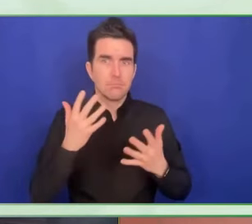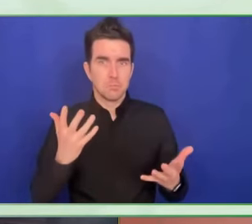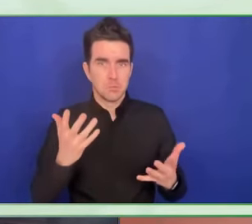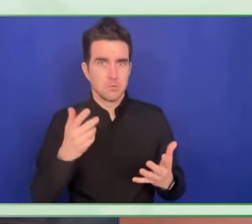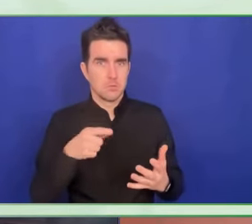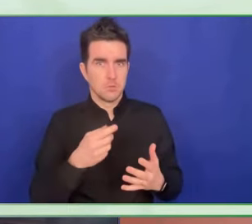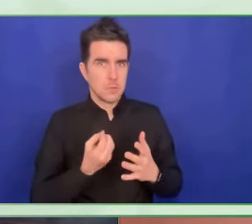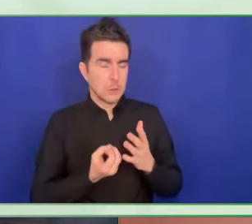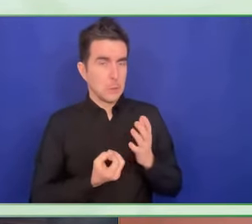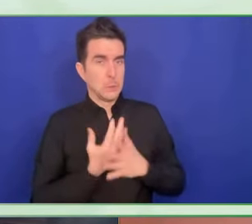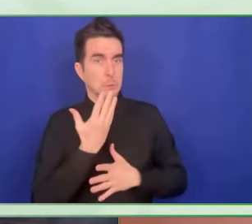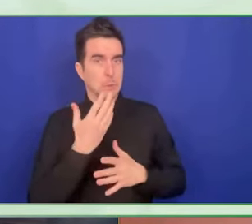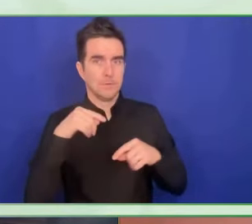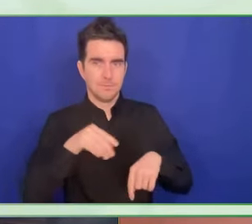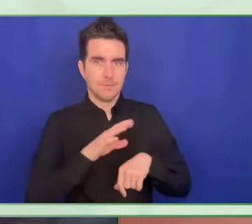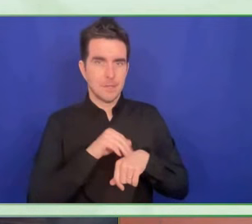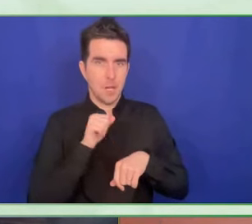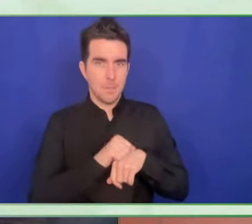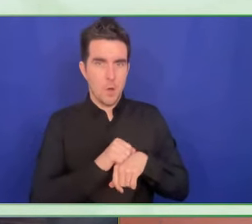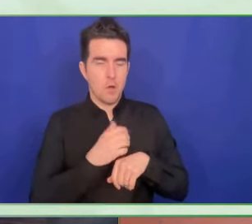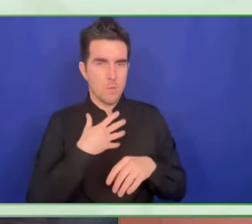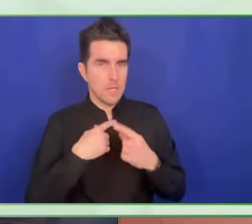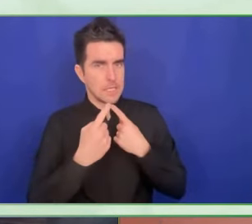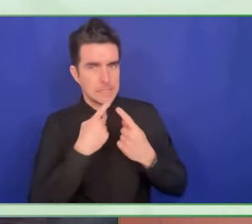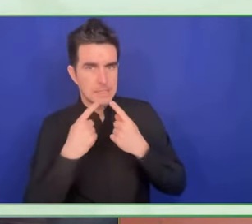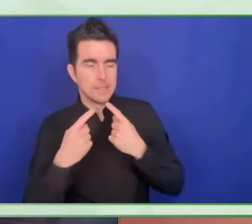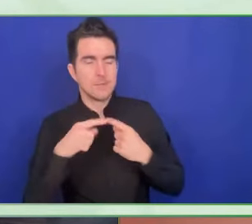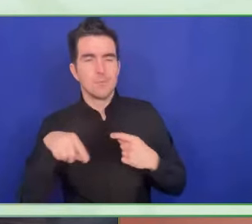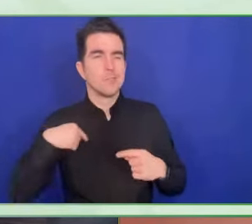Do Liliane or Ella? Oh, yes.